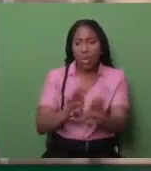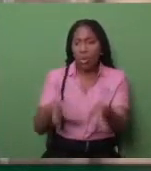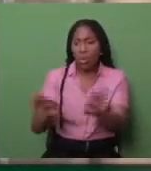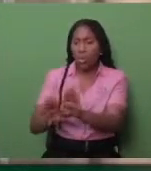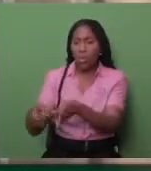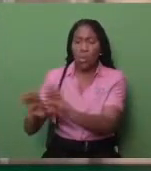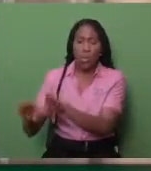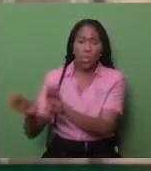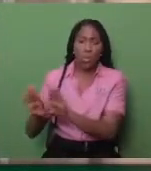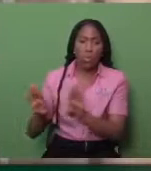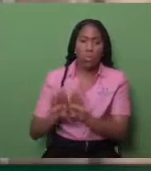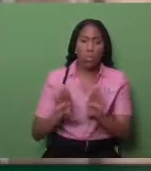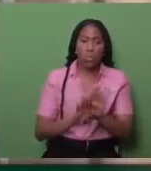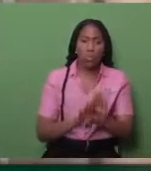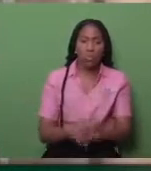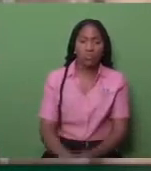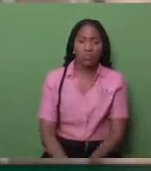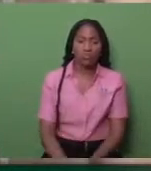the downstream sector?